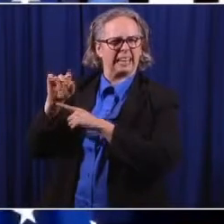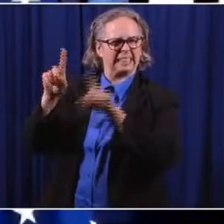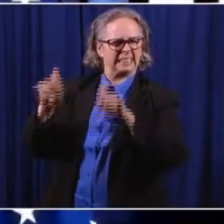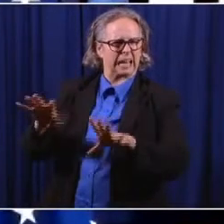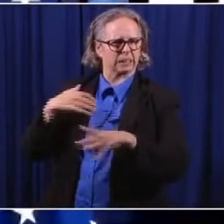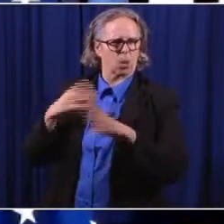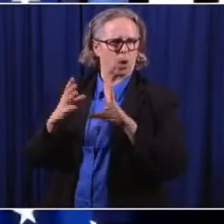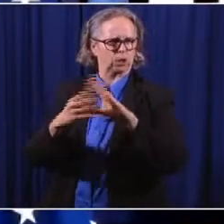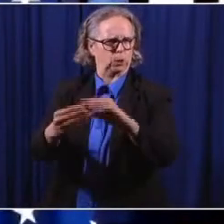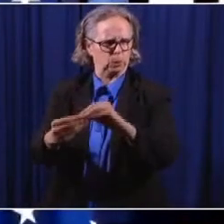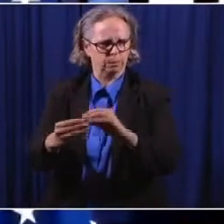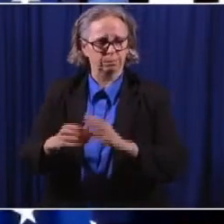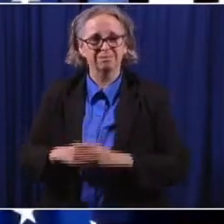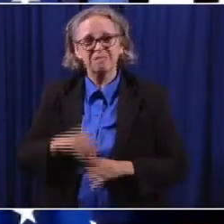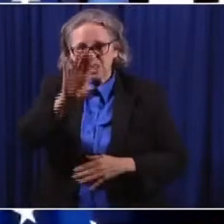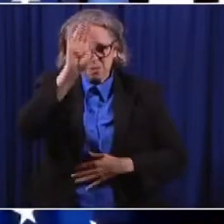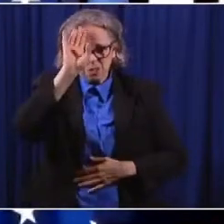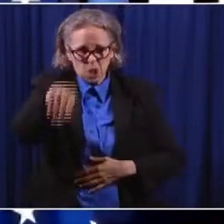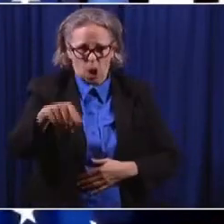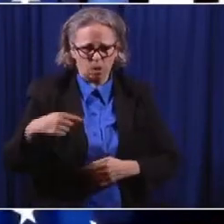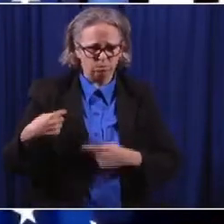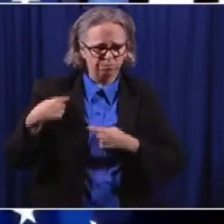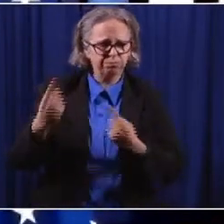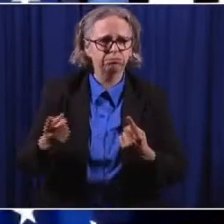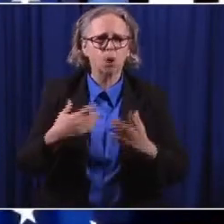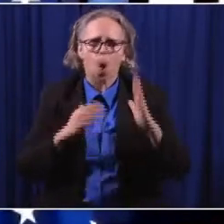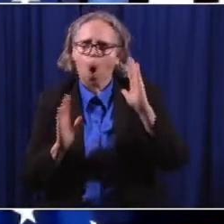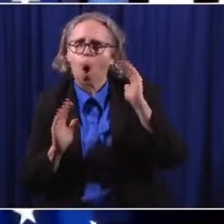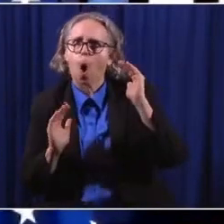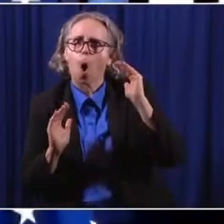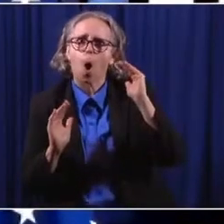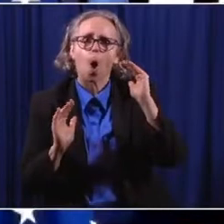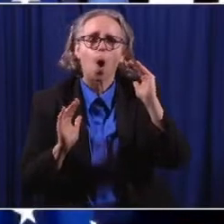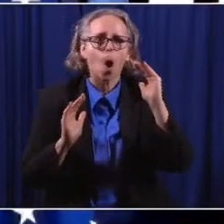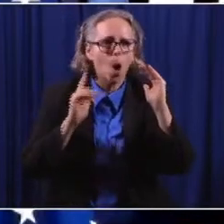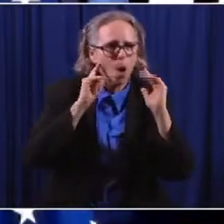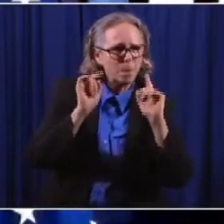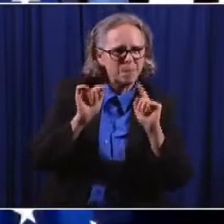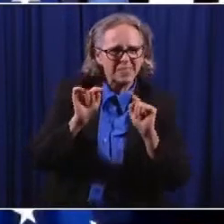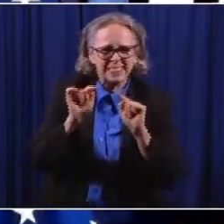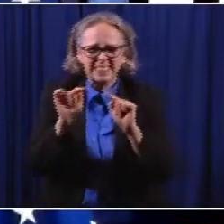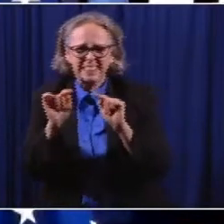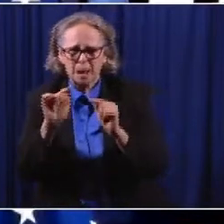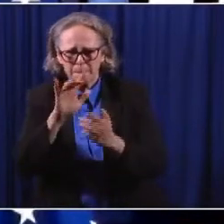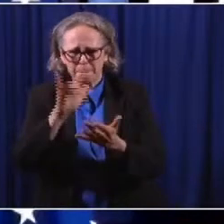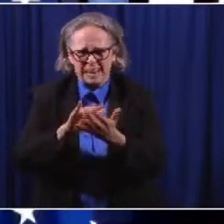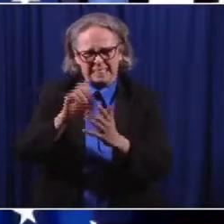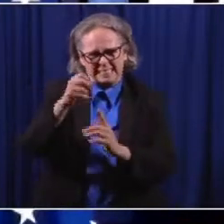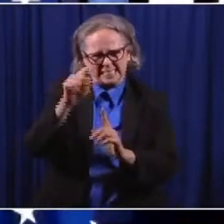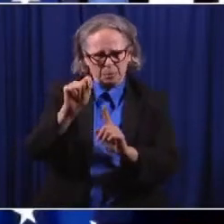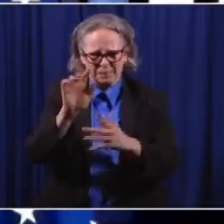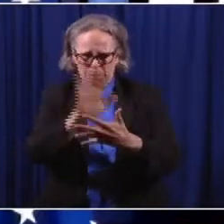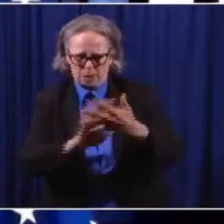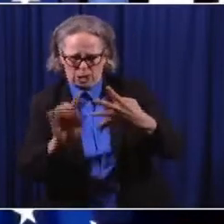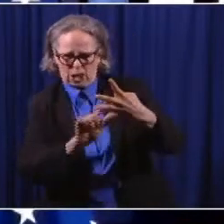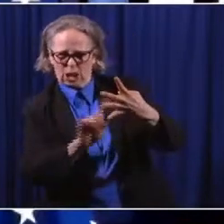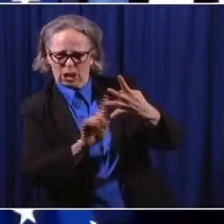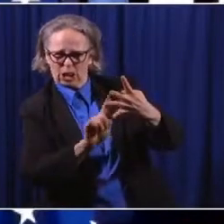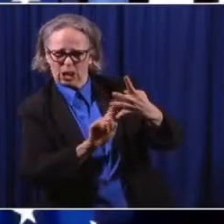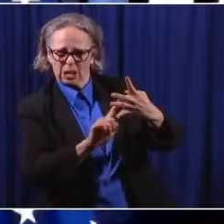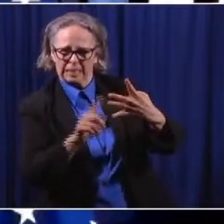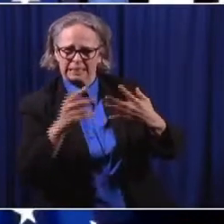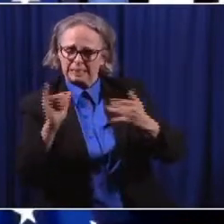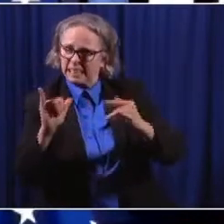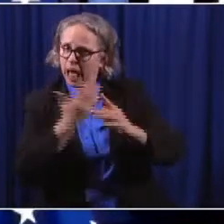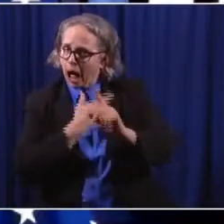here sometime by the final report would be issued by the middle of September. We're still on track with that. So maybe by